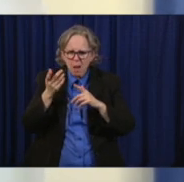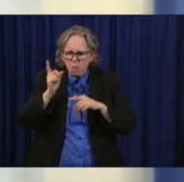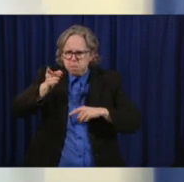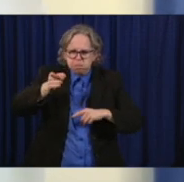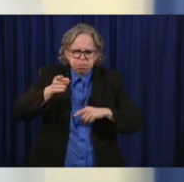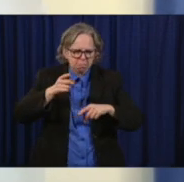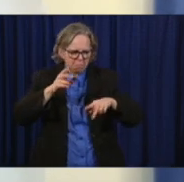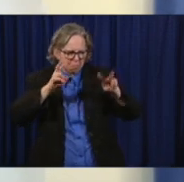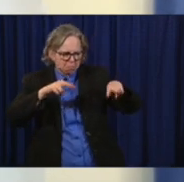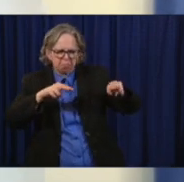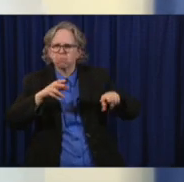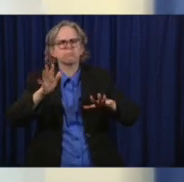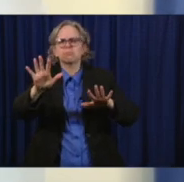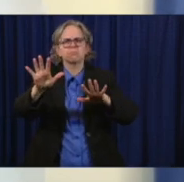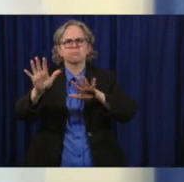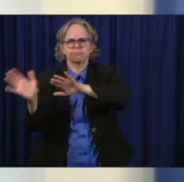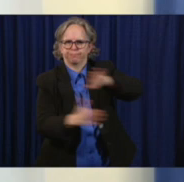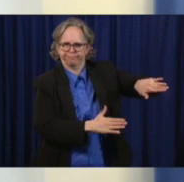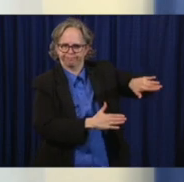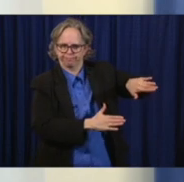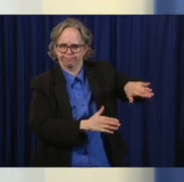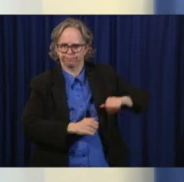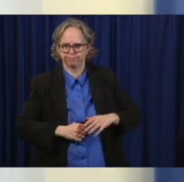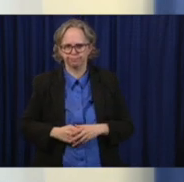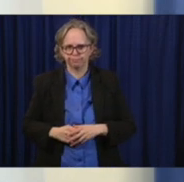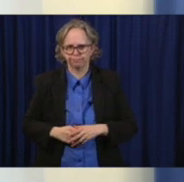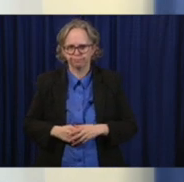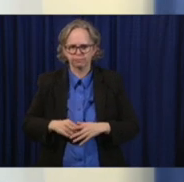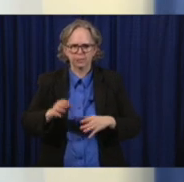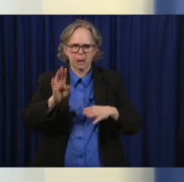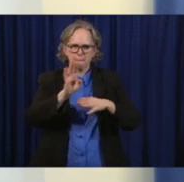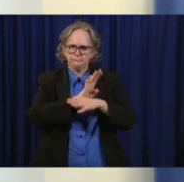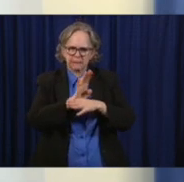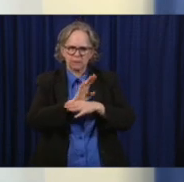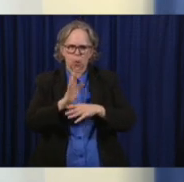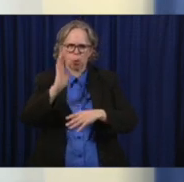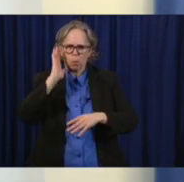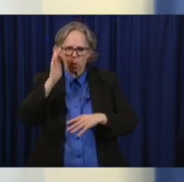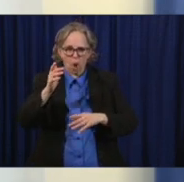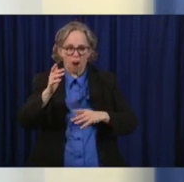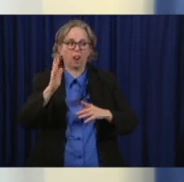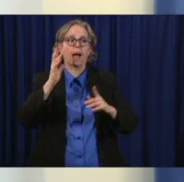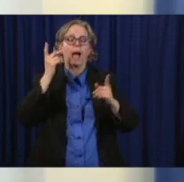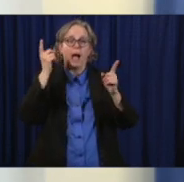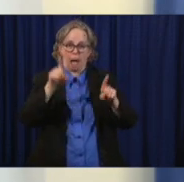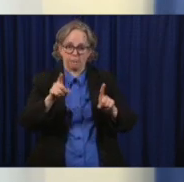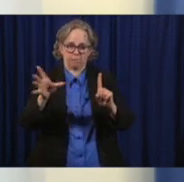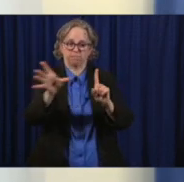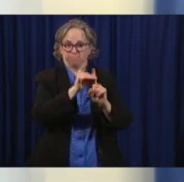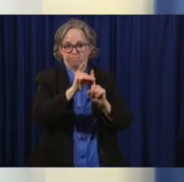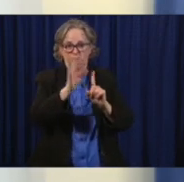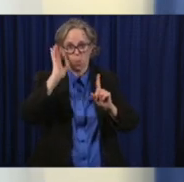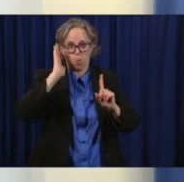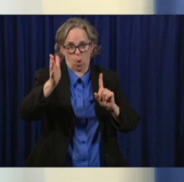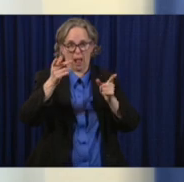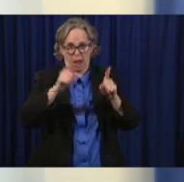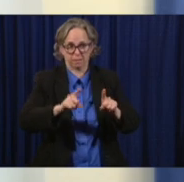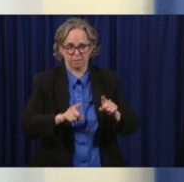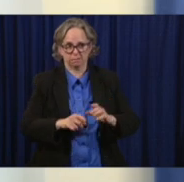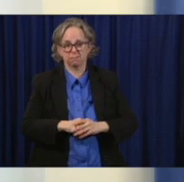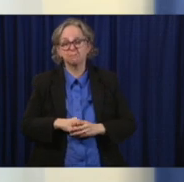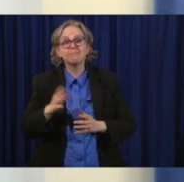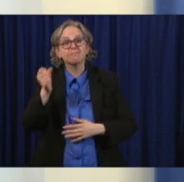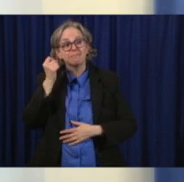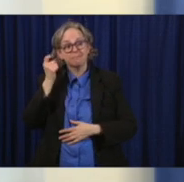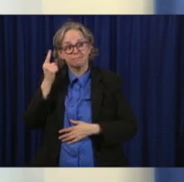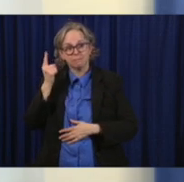be cases, and there will be cases in businesses. And it's much more important that we're honest and we ask for help.